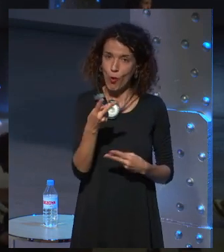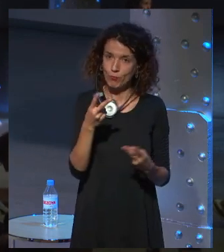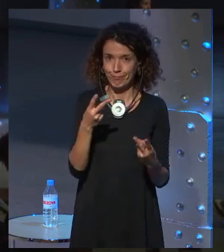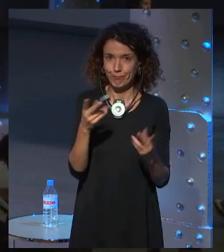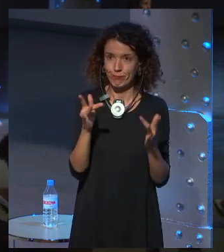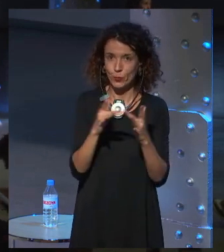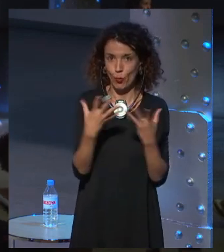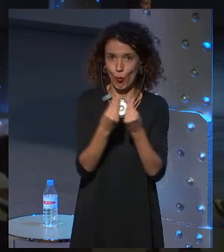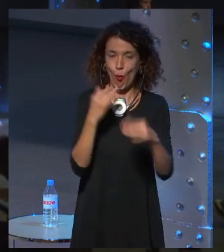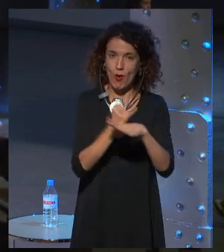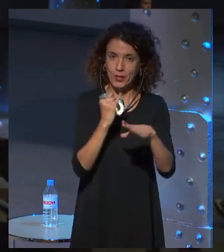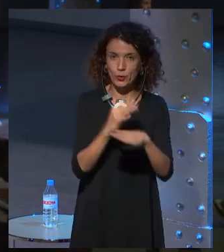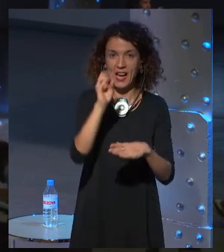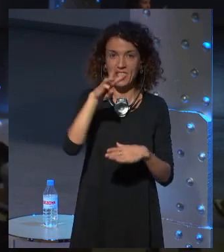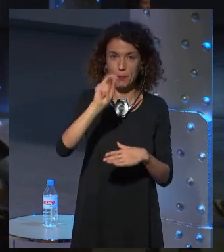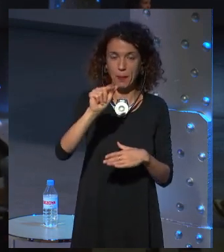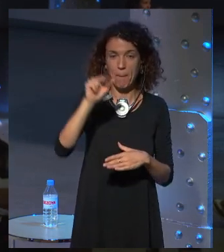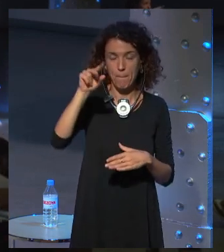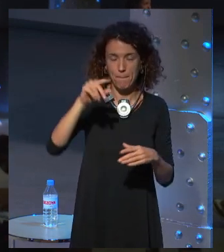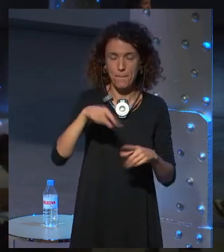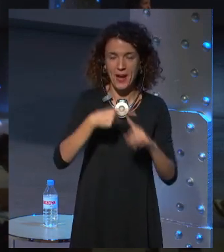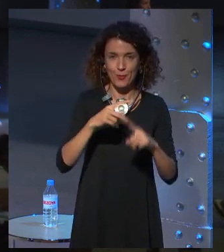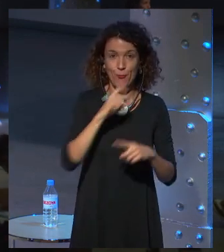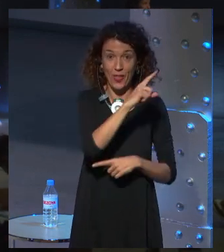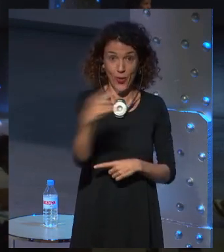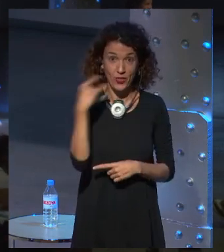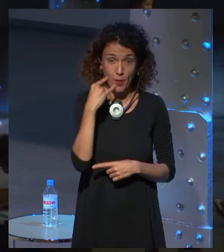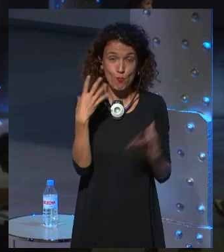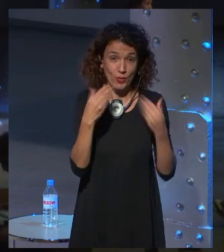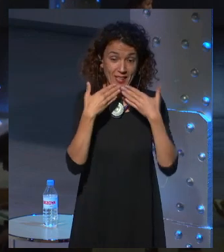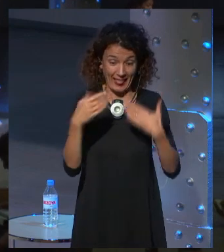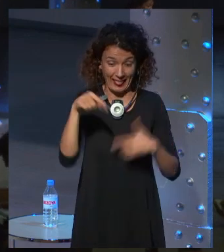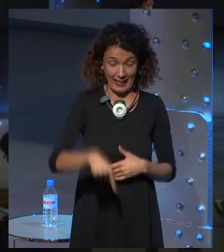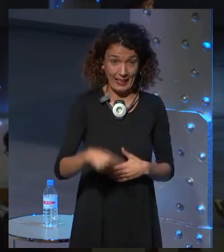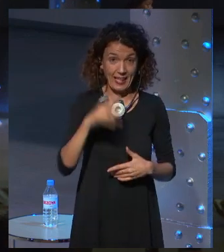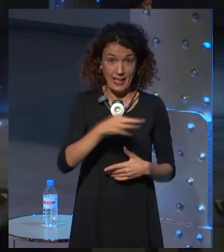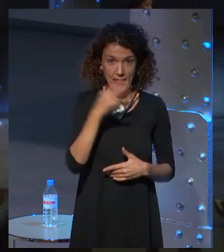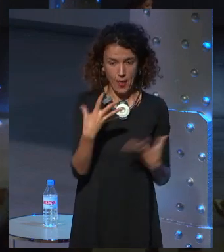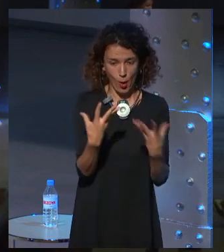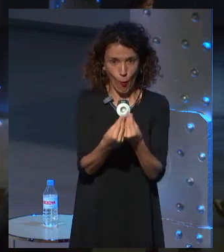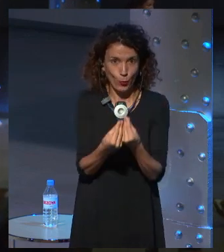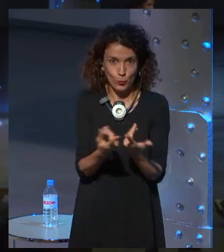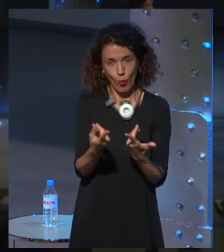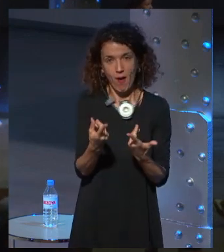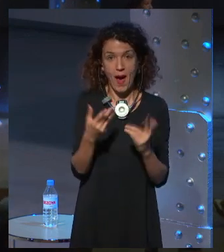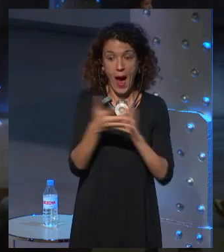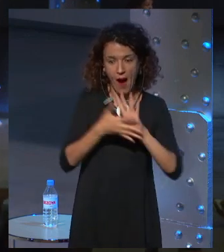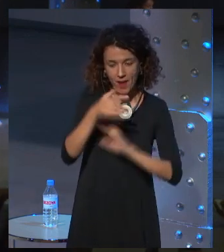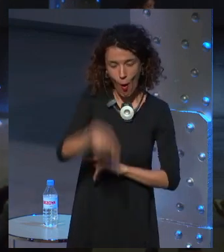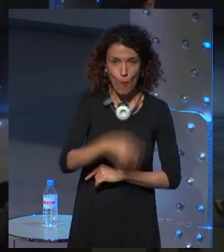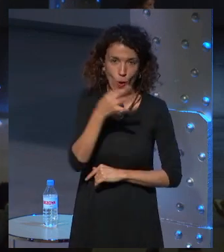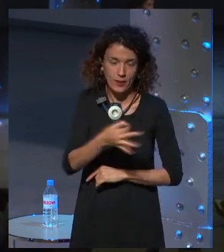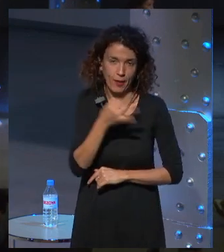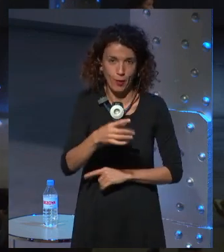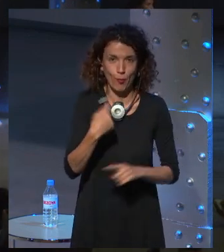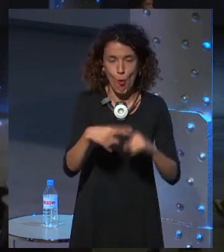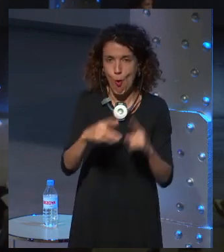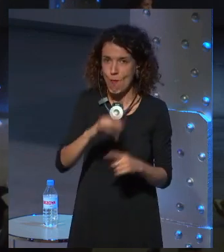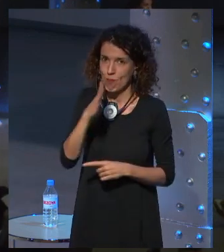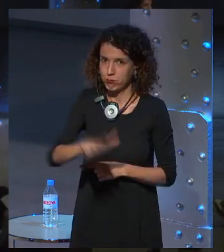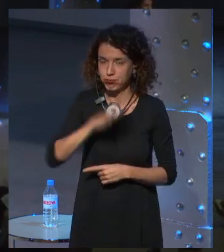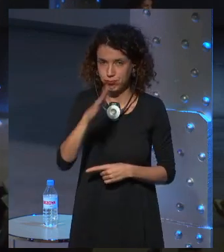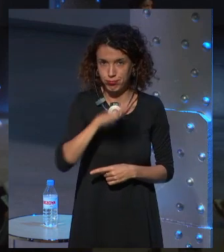just thrilled to be able to spend the evening with you and to talk a little bit about things that are near and dear to my heart, like the future of education.